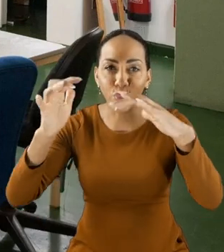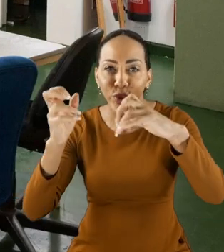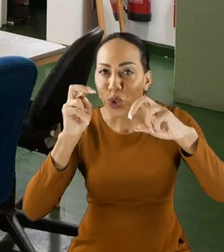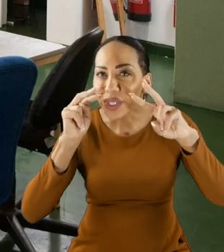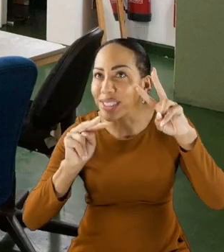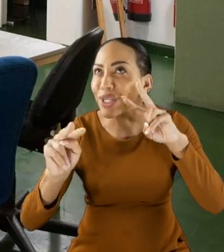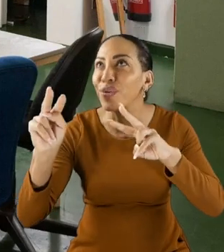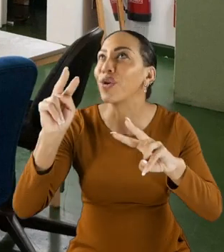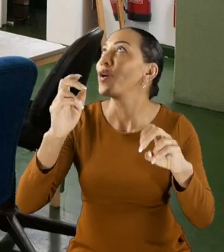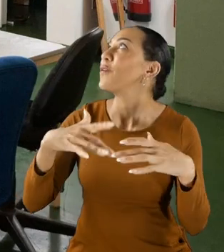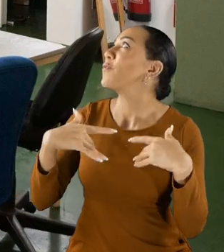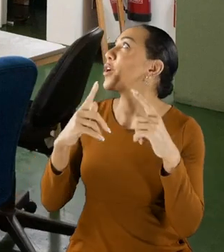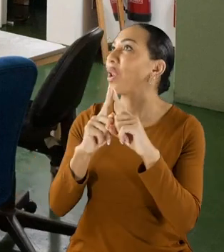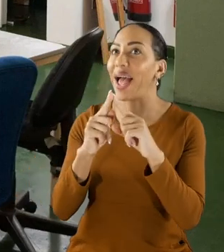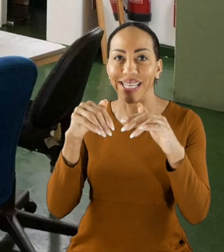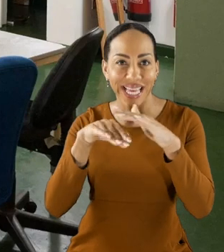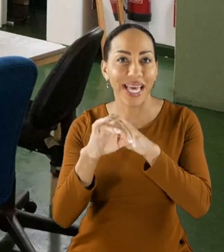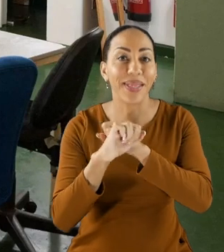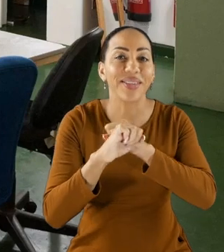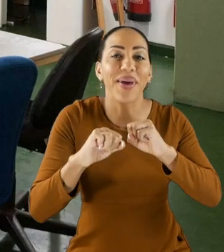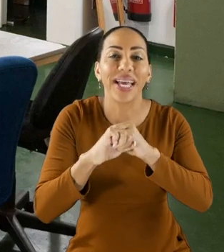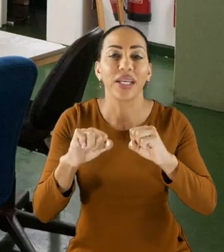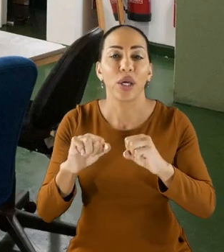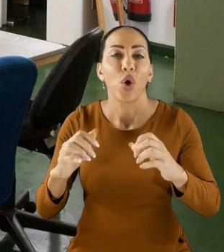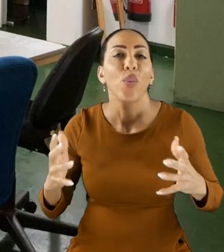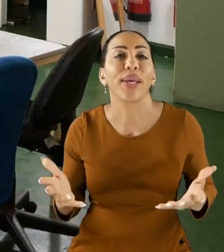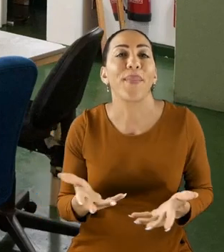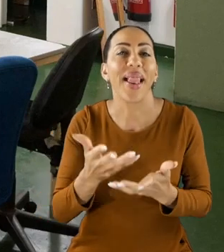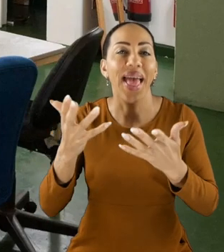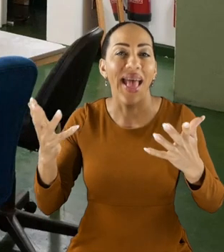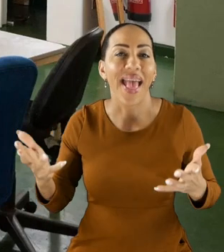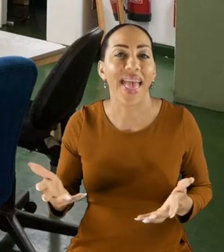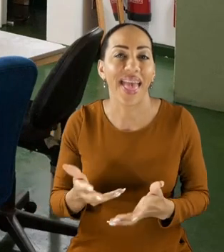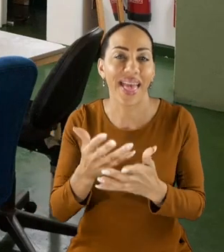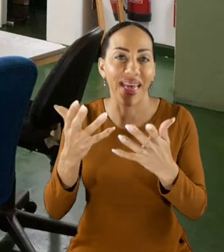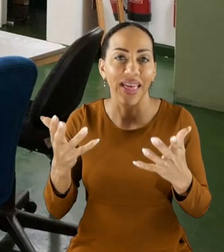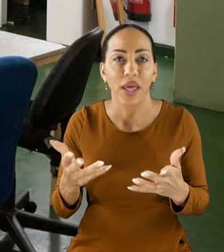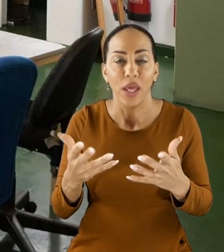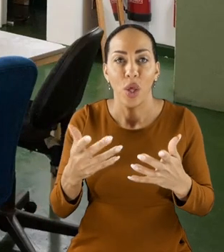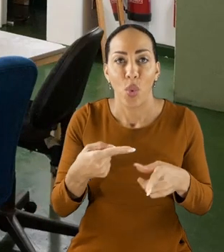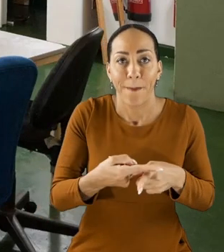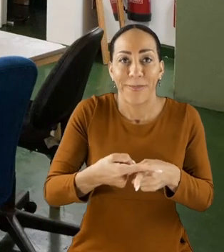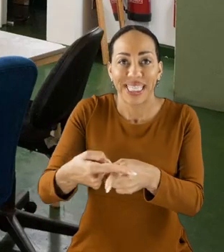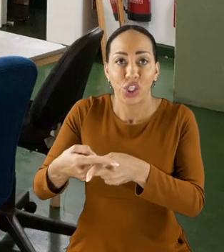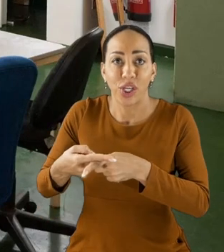it translucent so it really doesn't feel like it's occupying the space. We can play